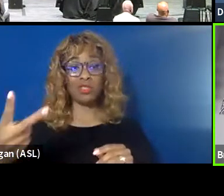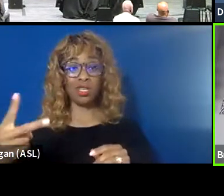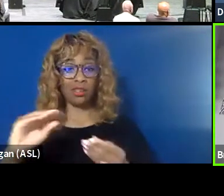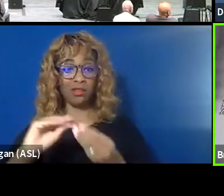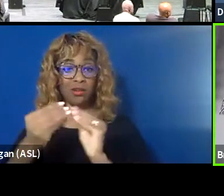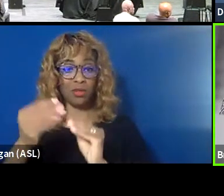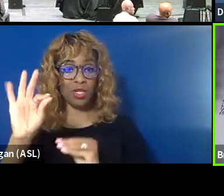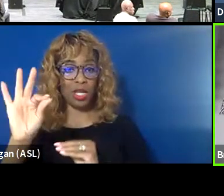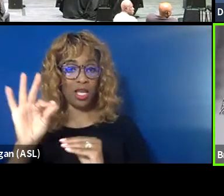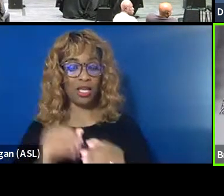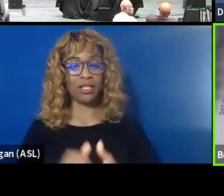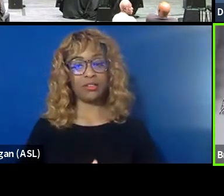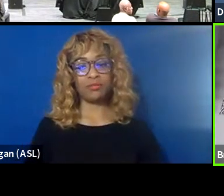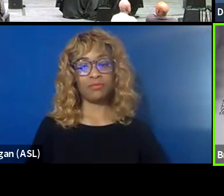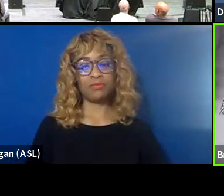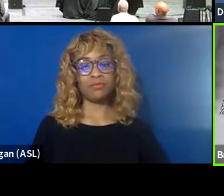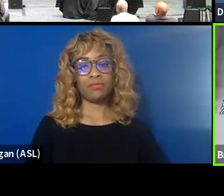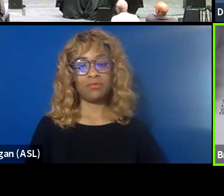9.